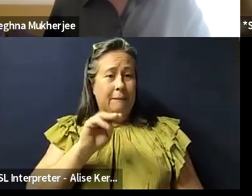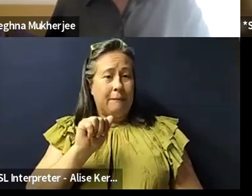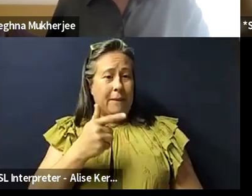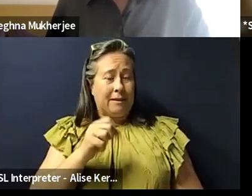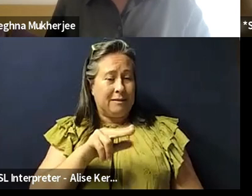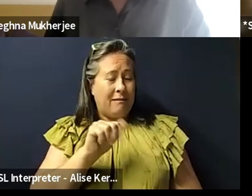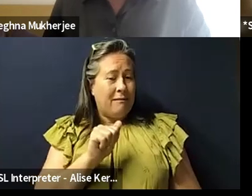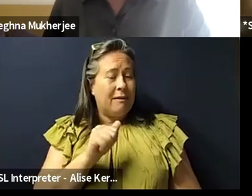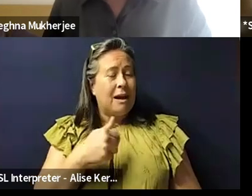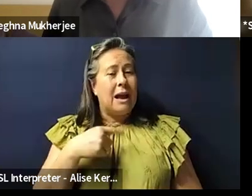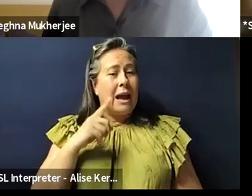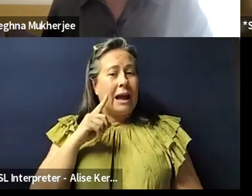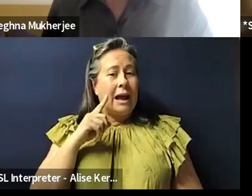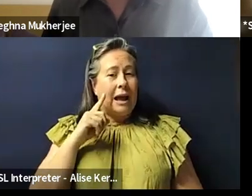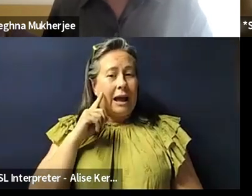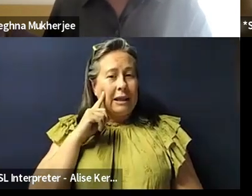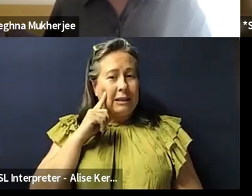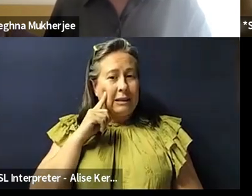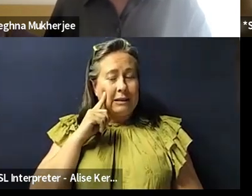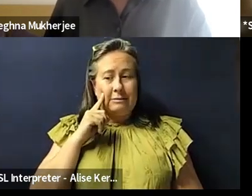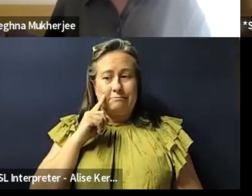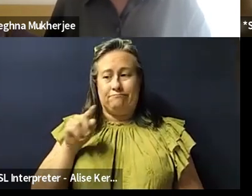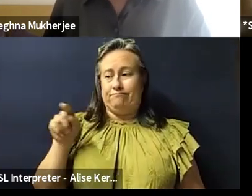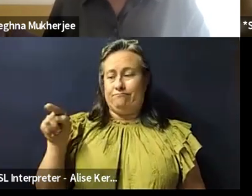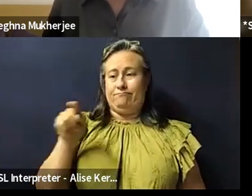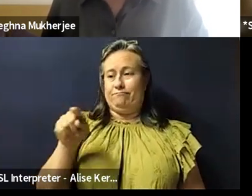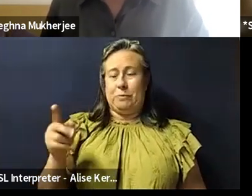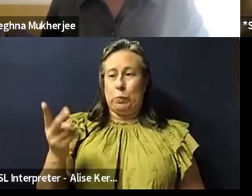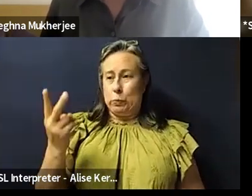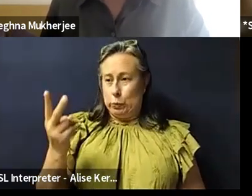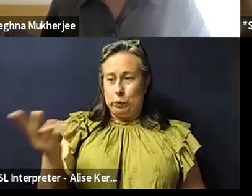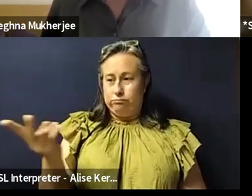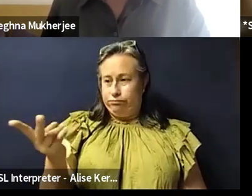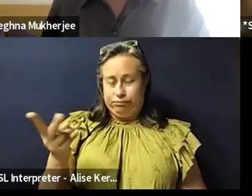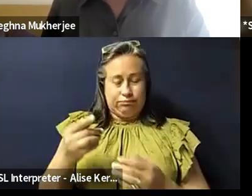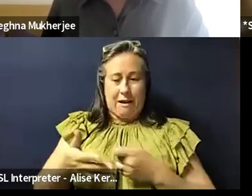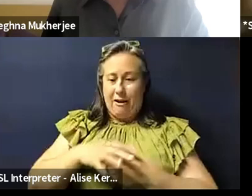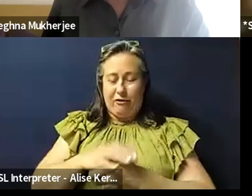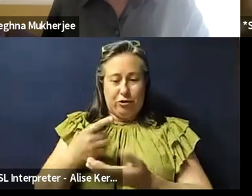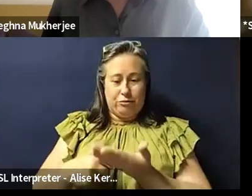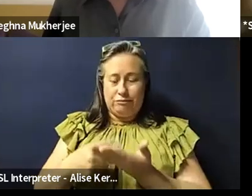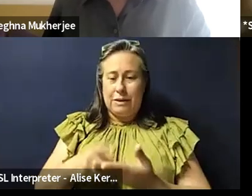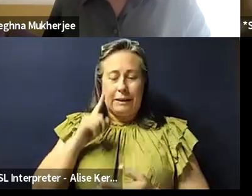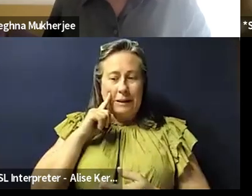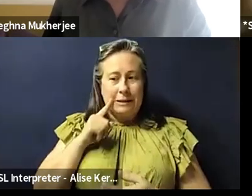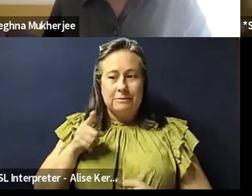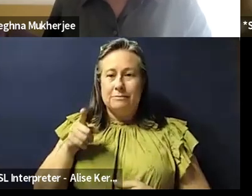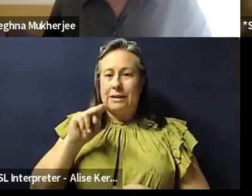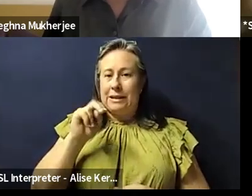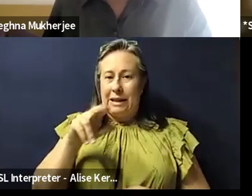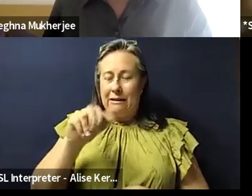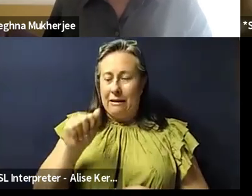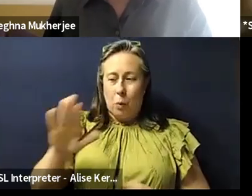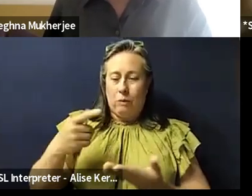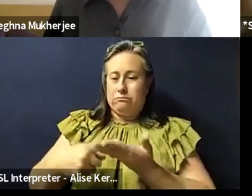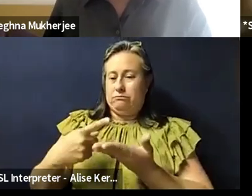I think Nina, Rebecca, I think you both really covered it. And Nina, I think your talk on this topic